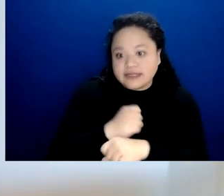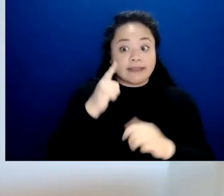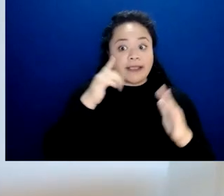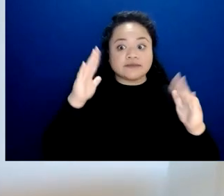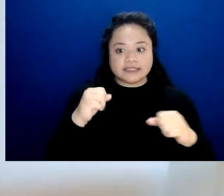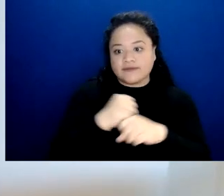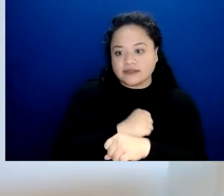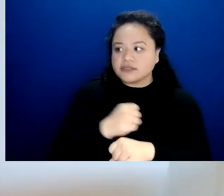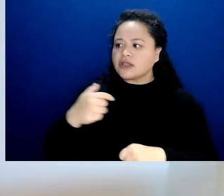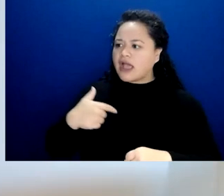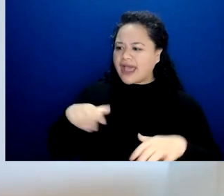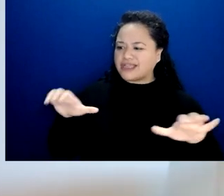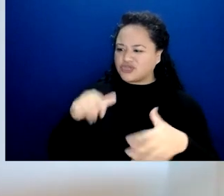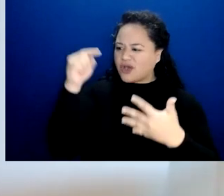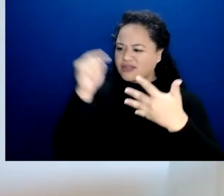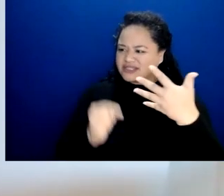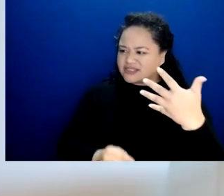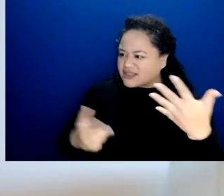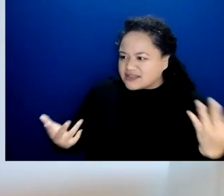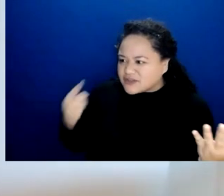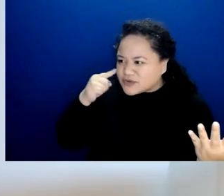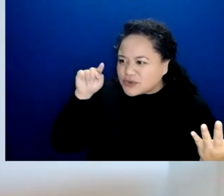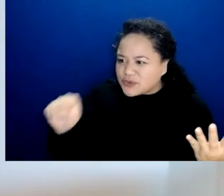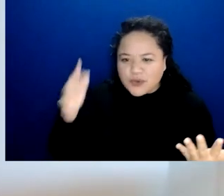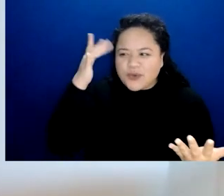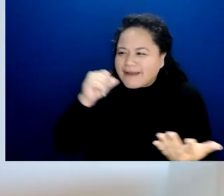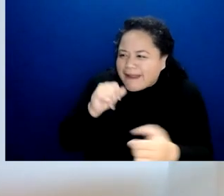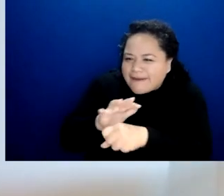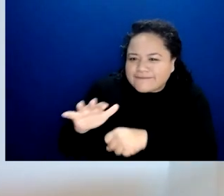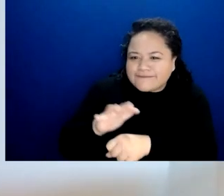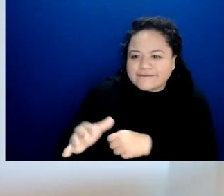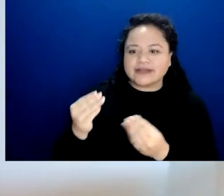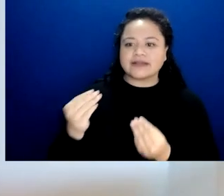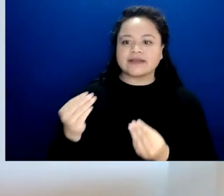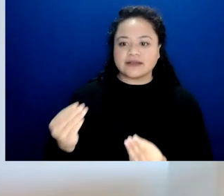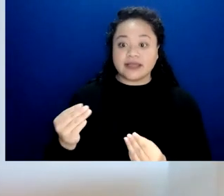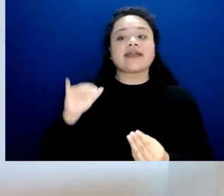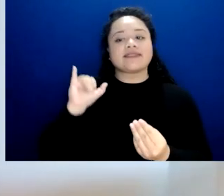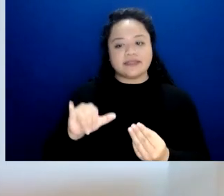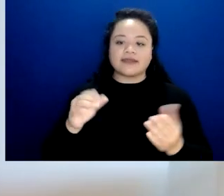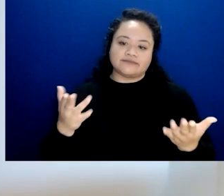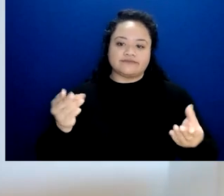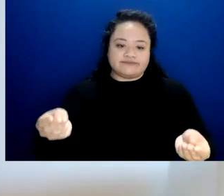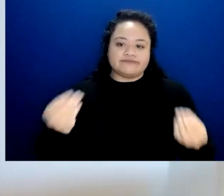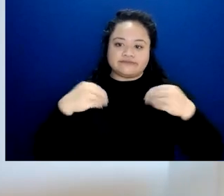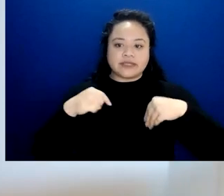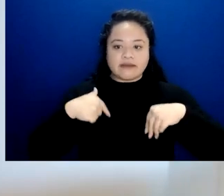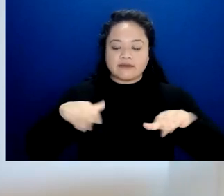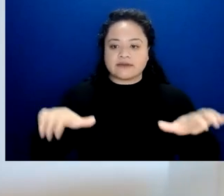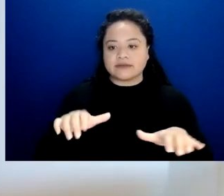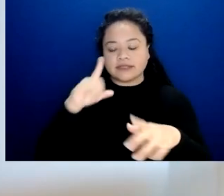it enough? And then resorting to violence for power and control, because that is the only thing that has ever worked. And violence is